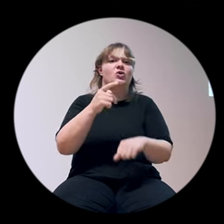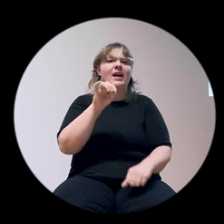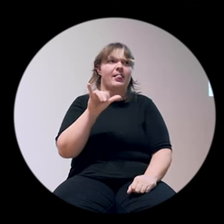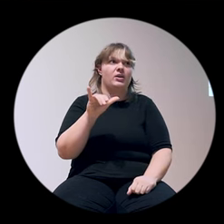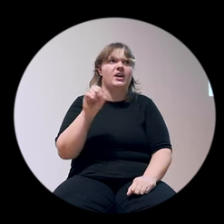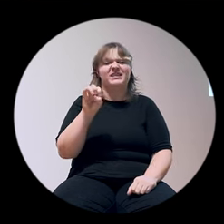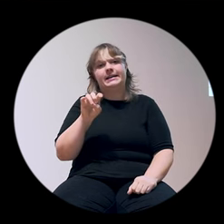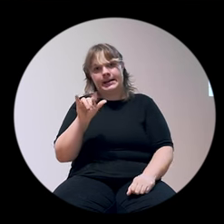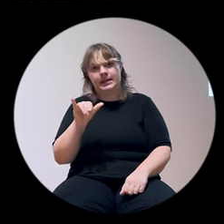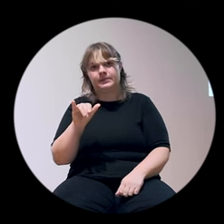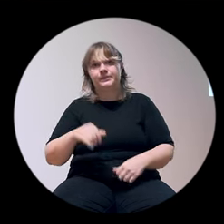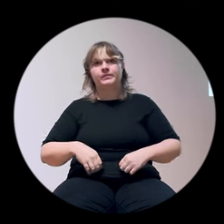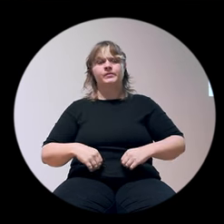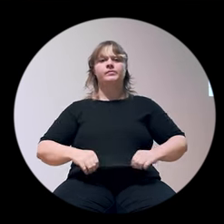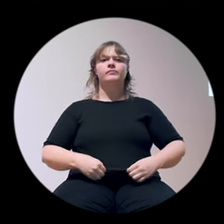I believe.